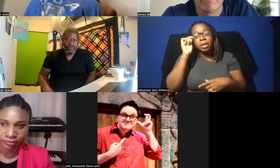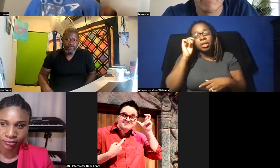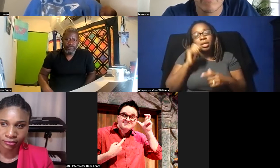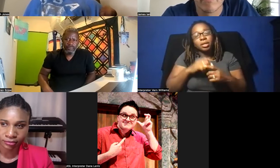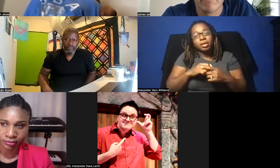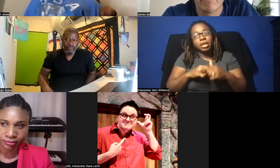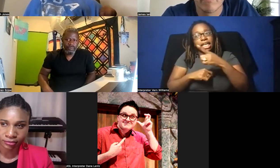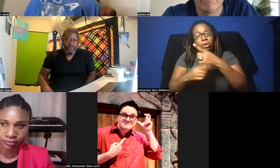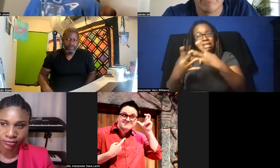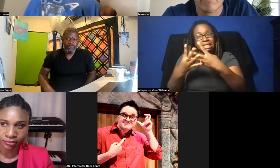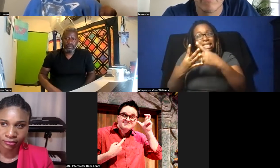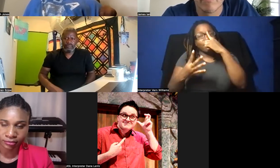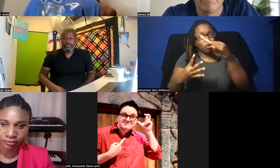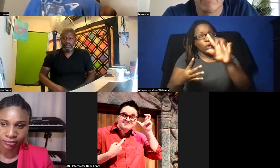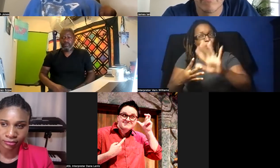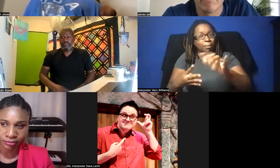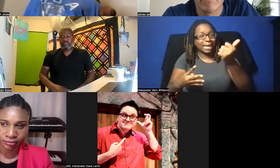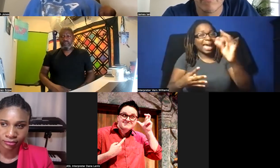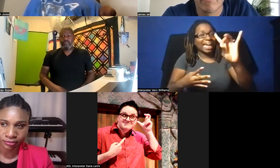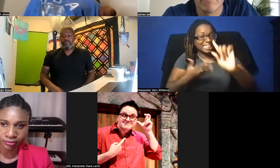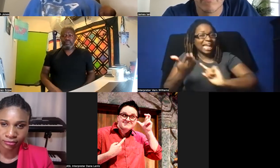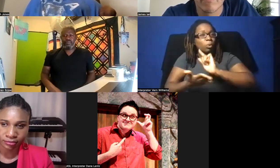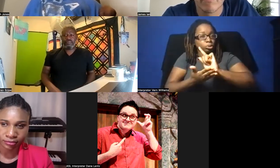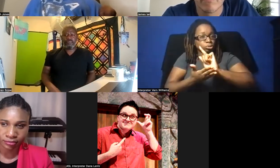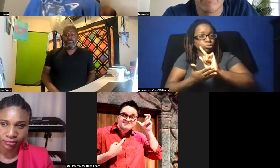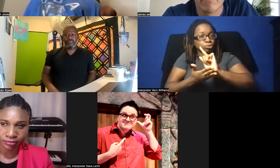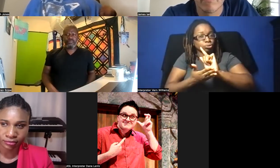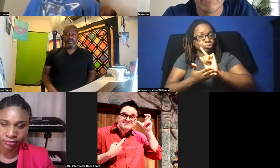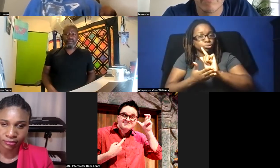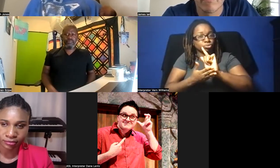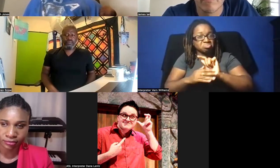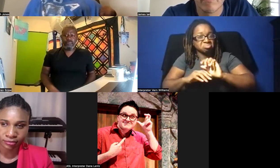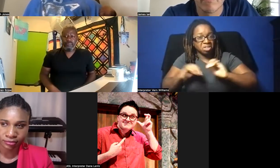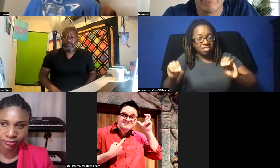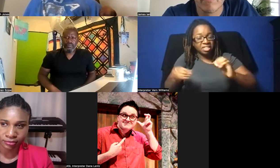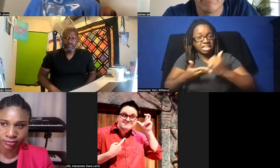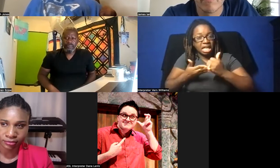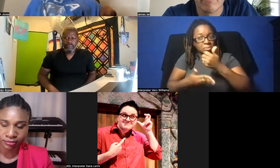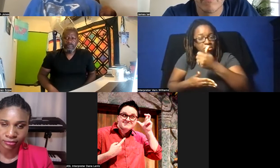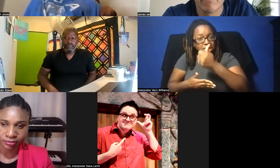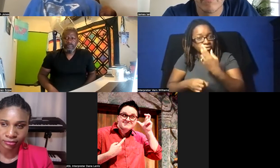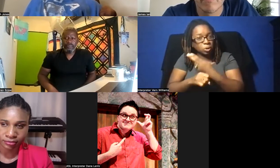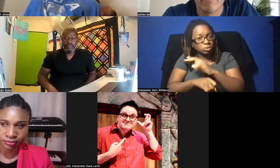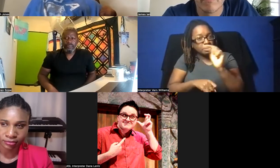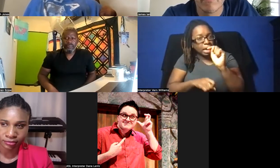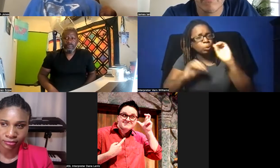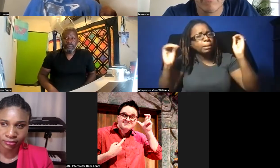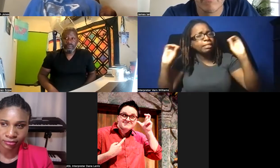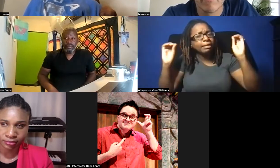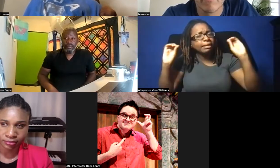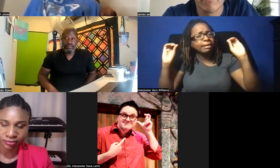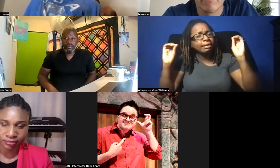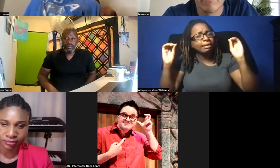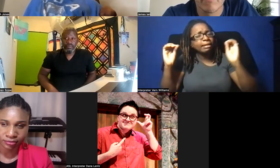in the cell for about 18 hours without anything to help himself use the restroom or anything like that.